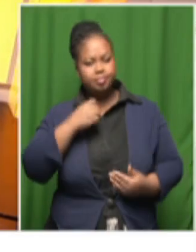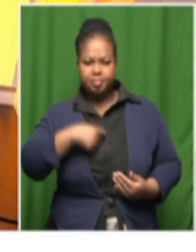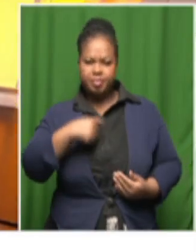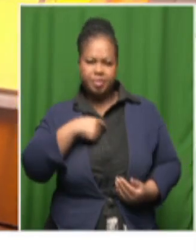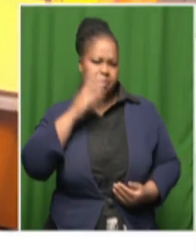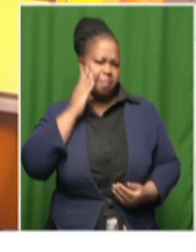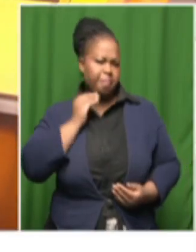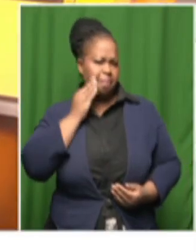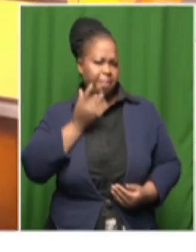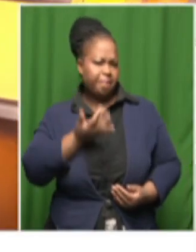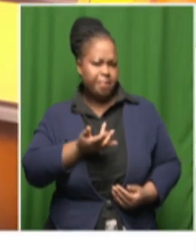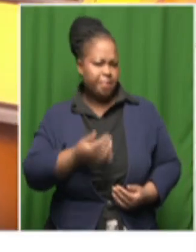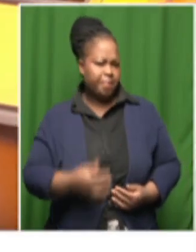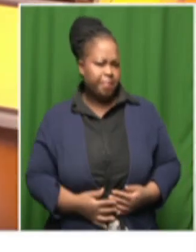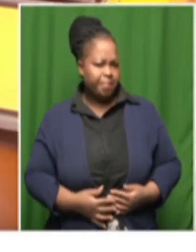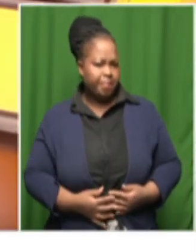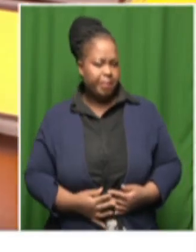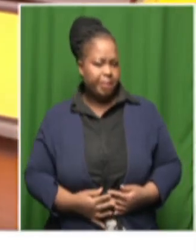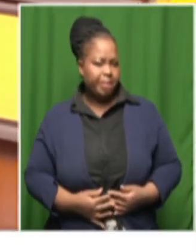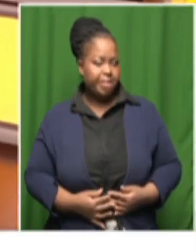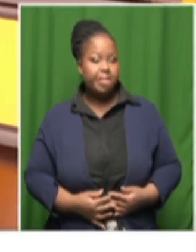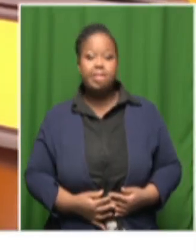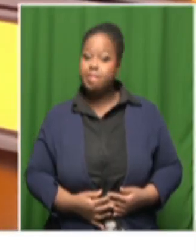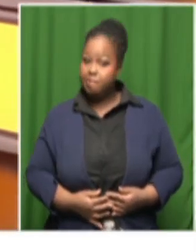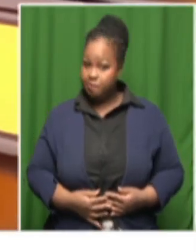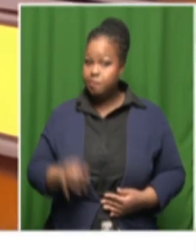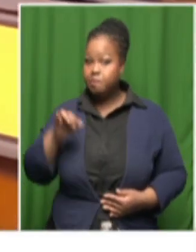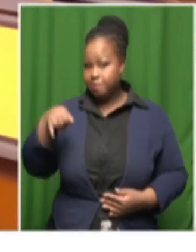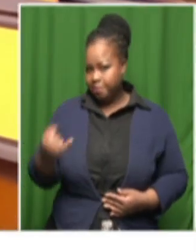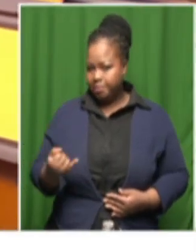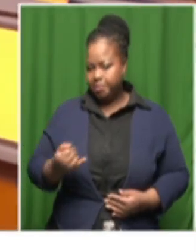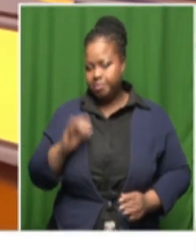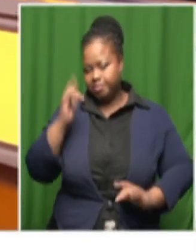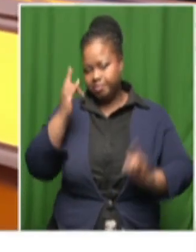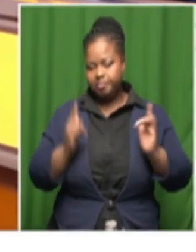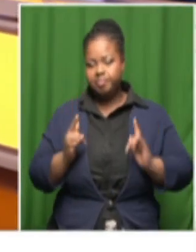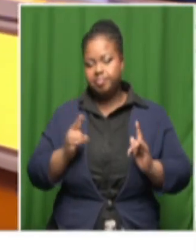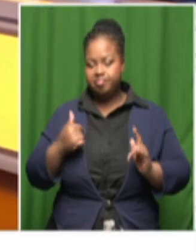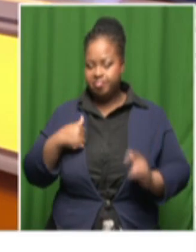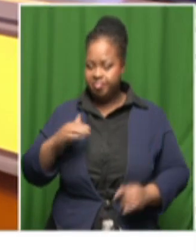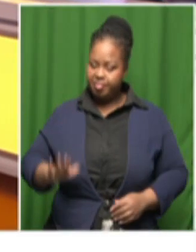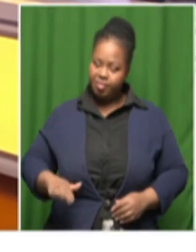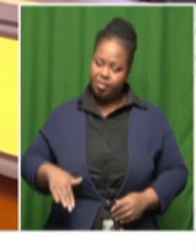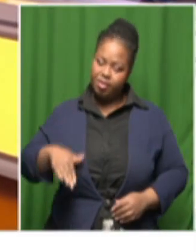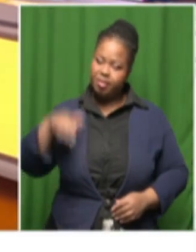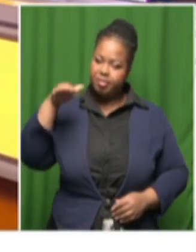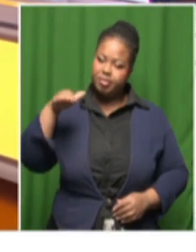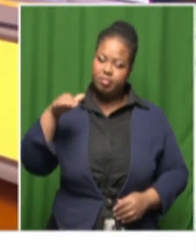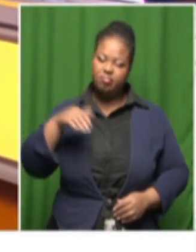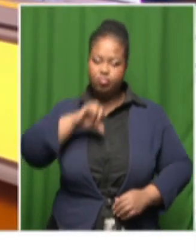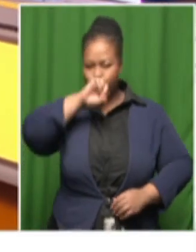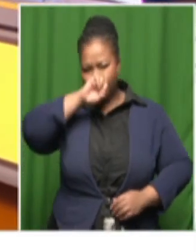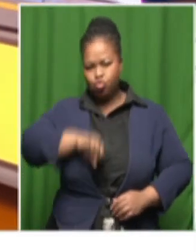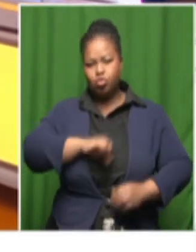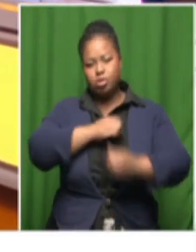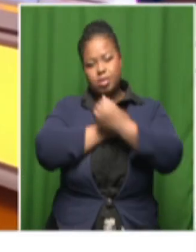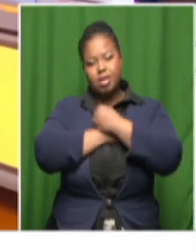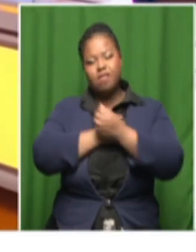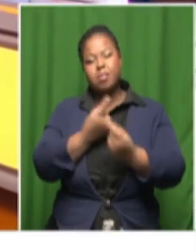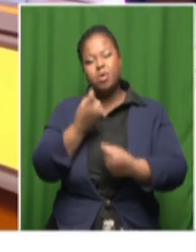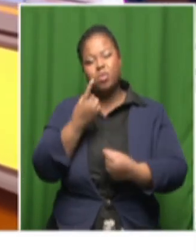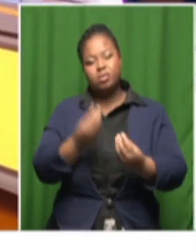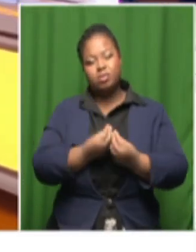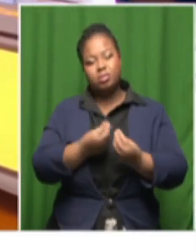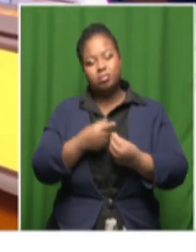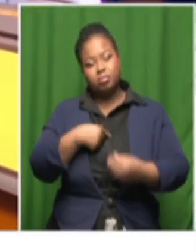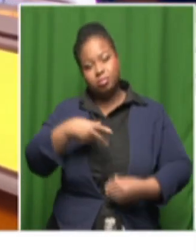you. Well, I mean, Johannesburg is the city I grew up and love, but one of the key